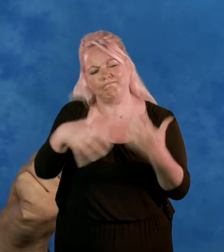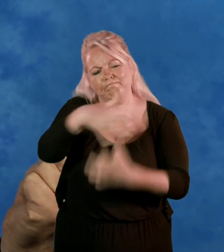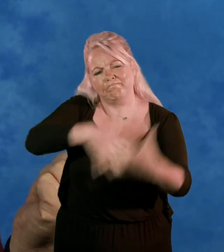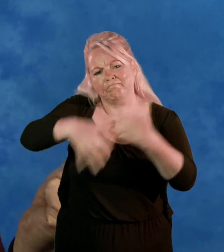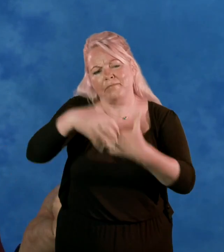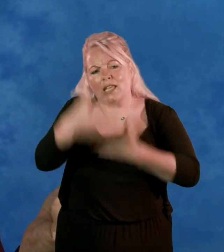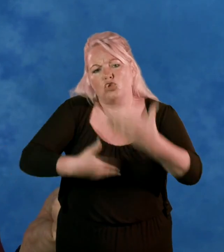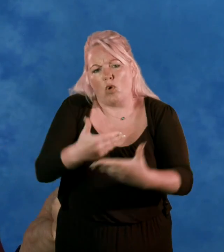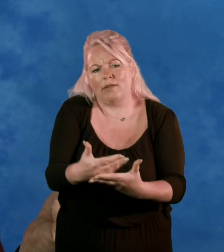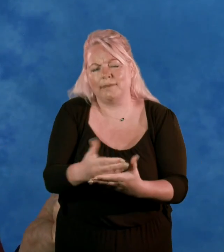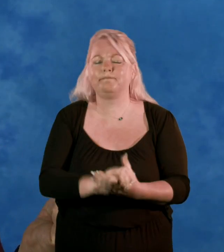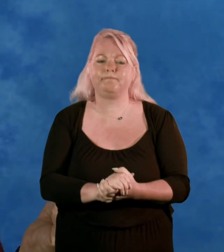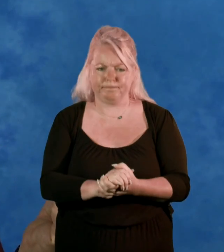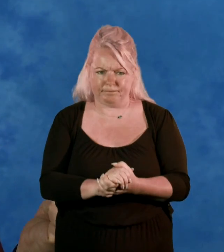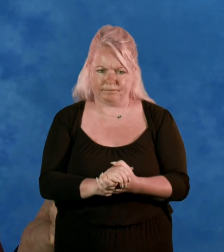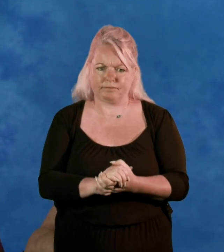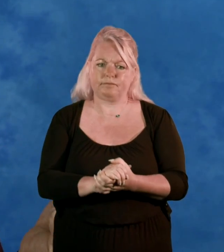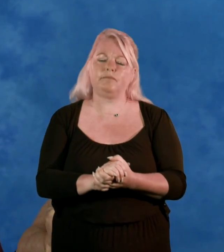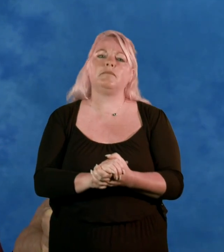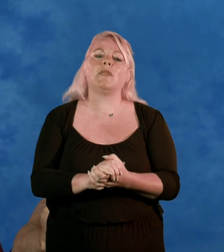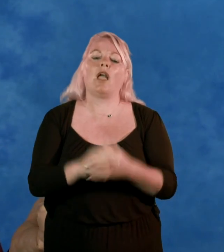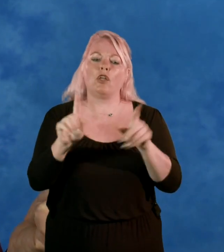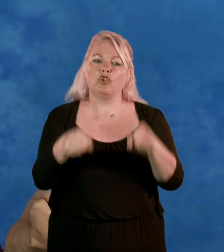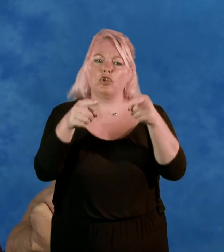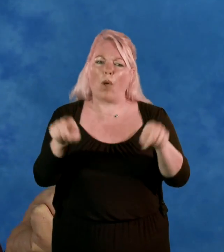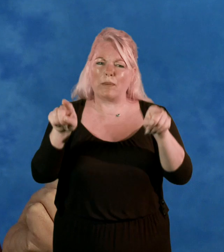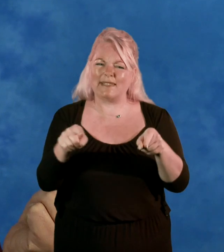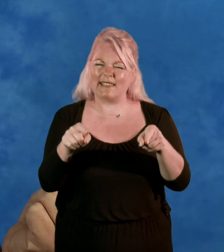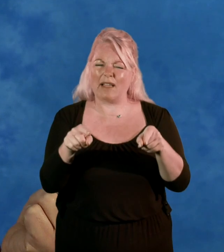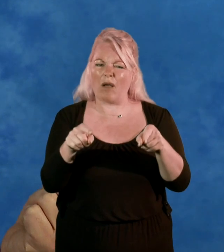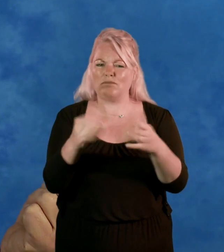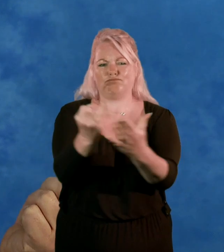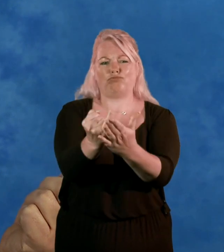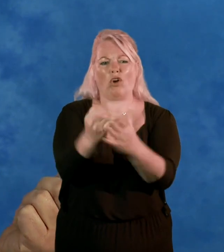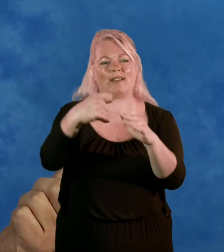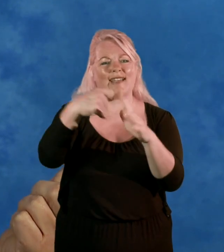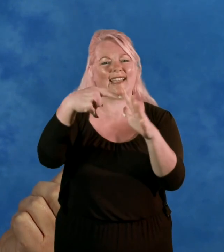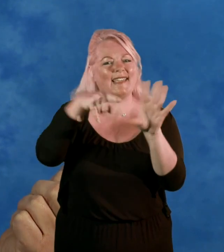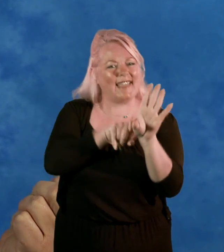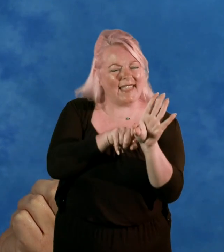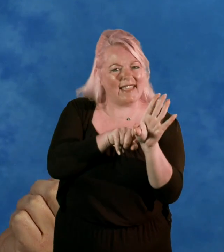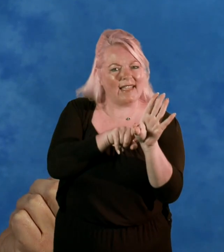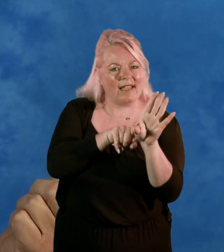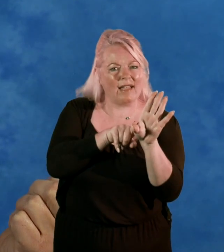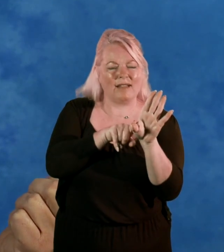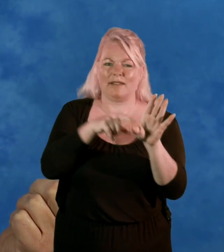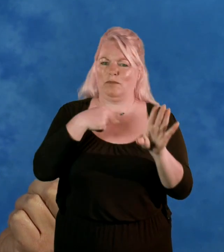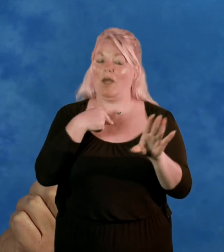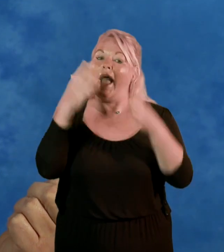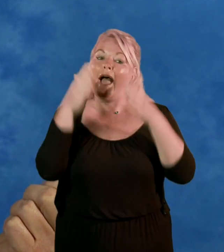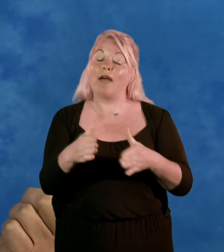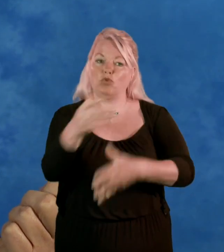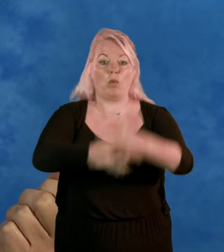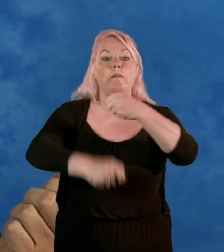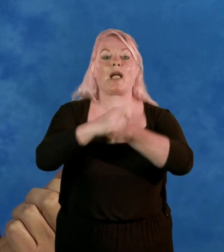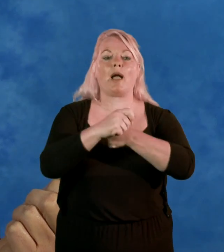story. All of the notes sound a bit out of key, and that really is a matter of getting used